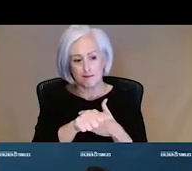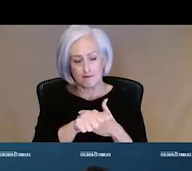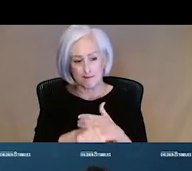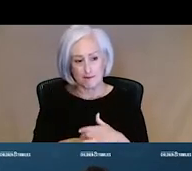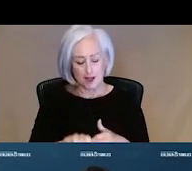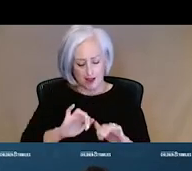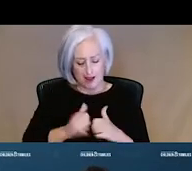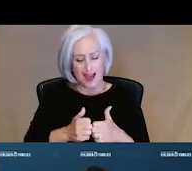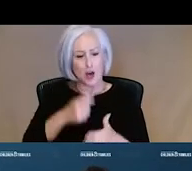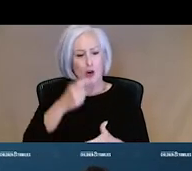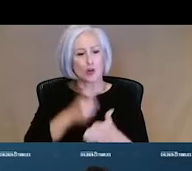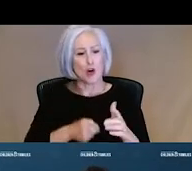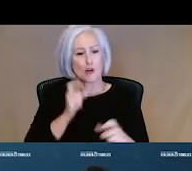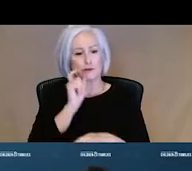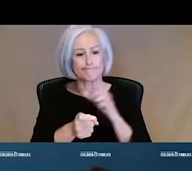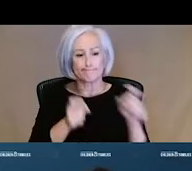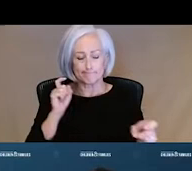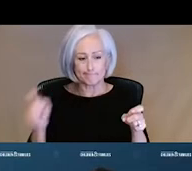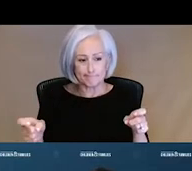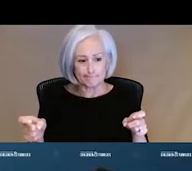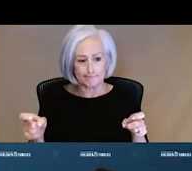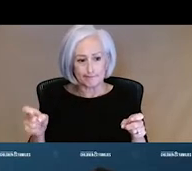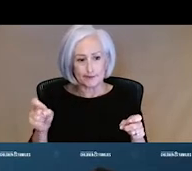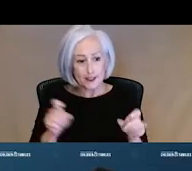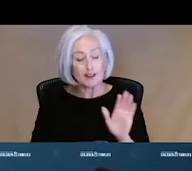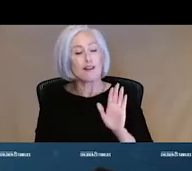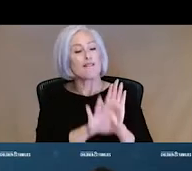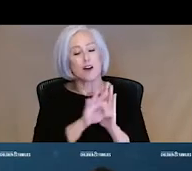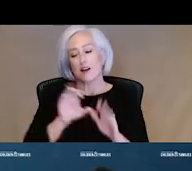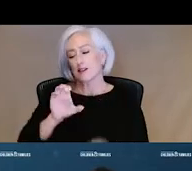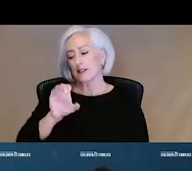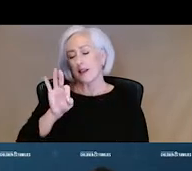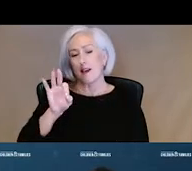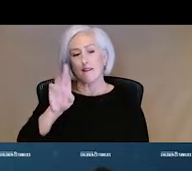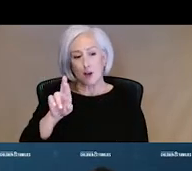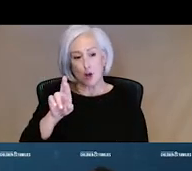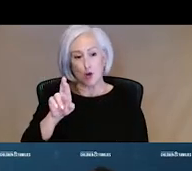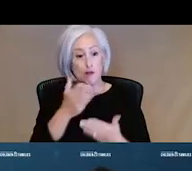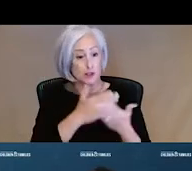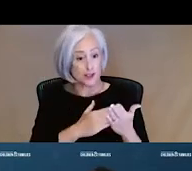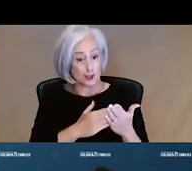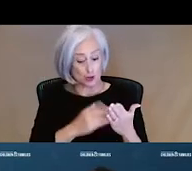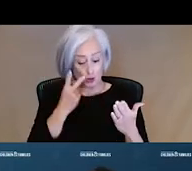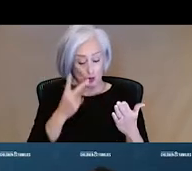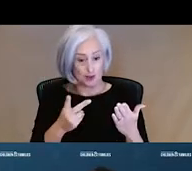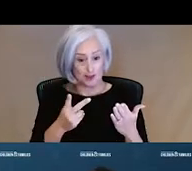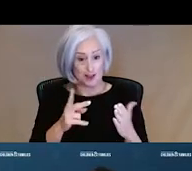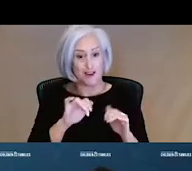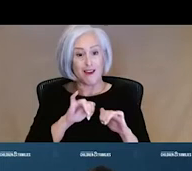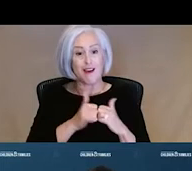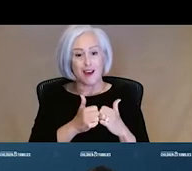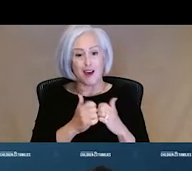allocated. Locate and interpret CFR sections that help clarify common questions about FVPSA grant allowable